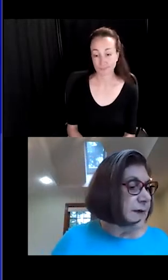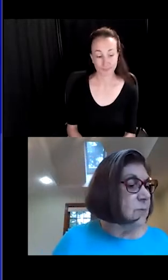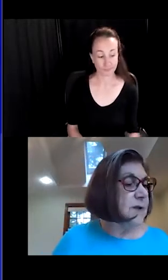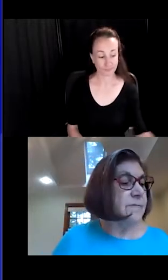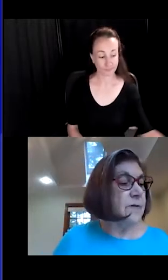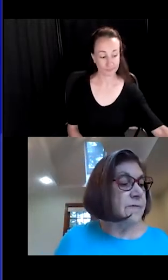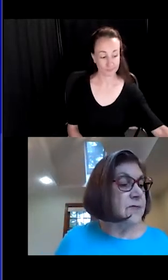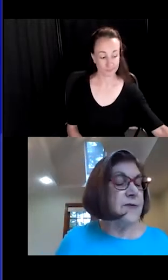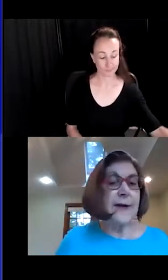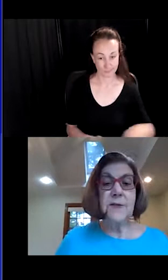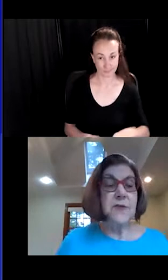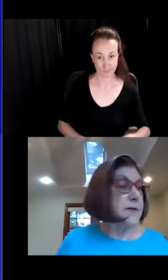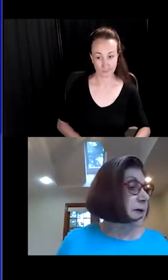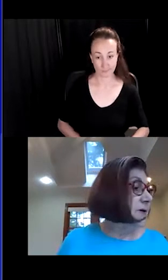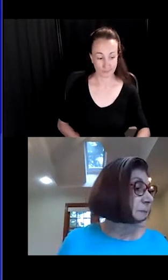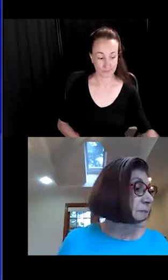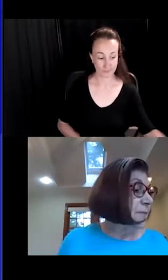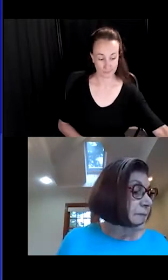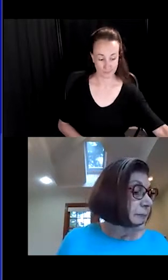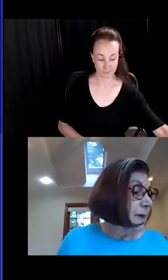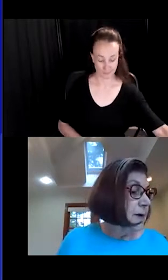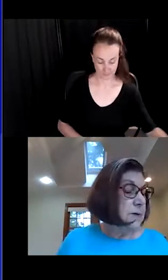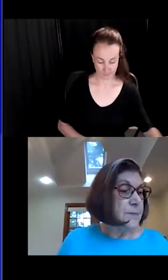So again, we'll give you a few seconds here,